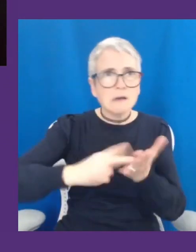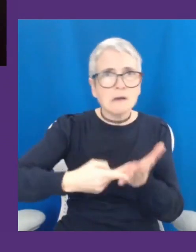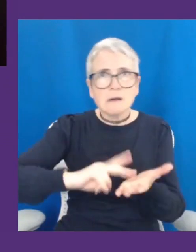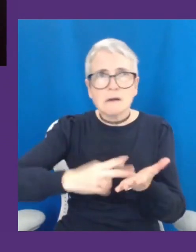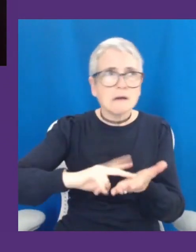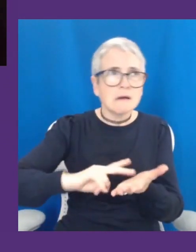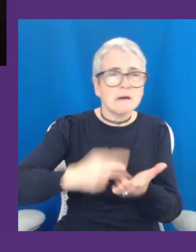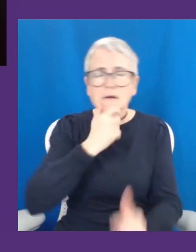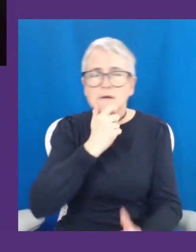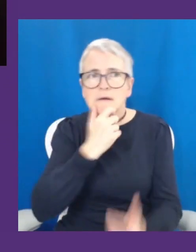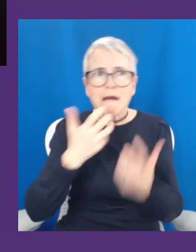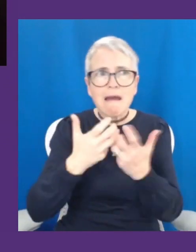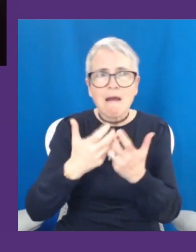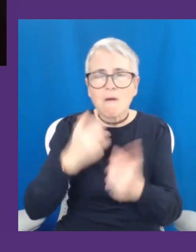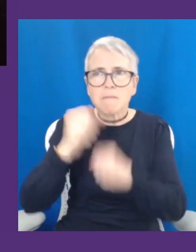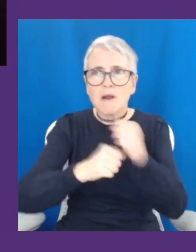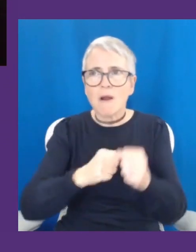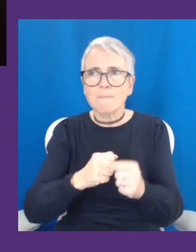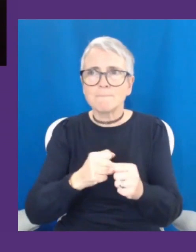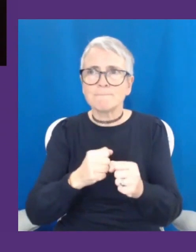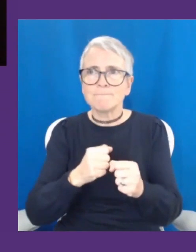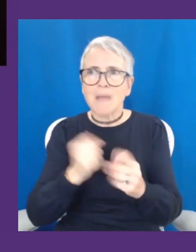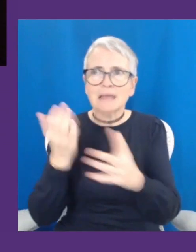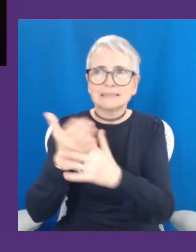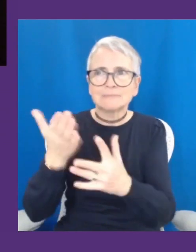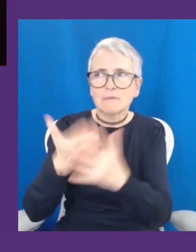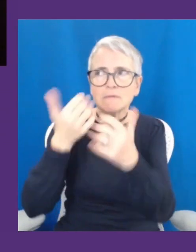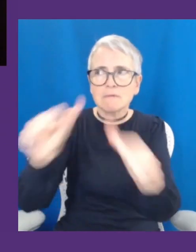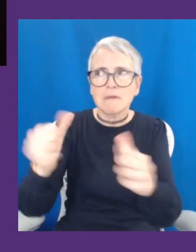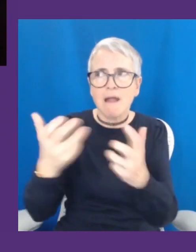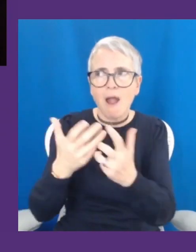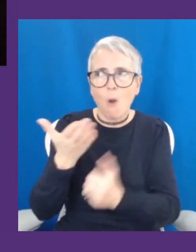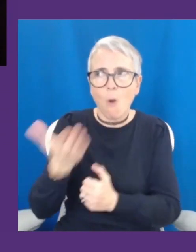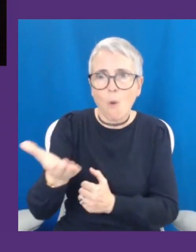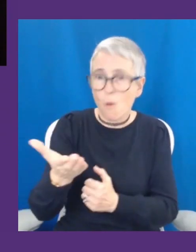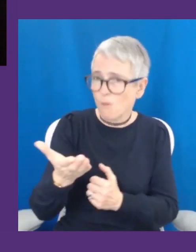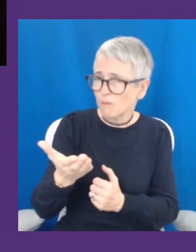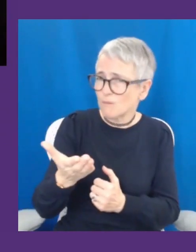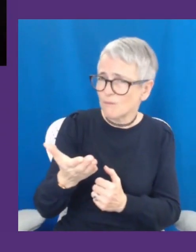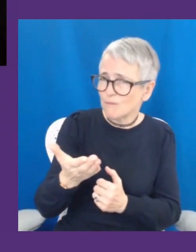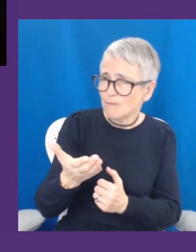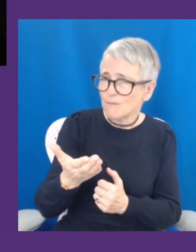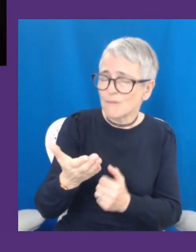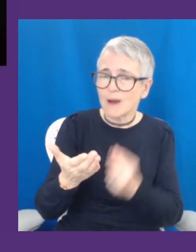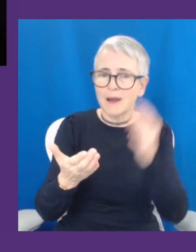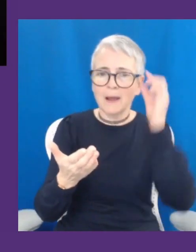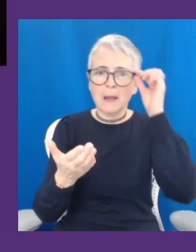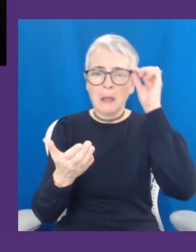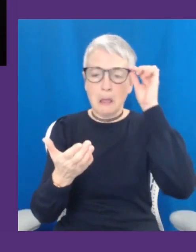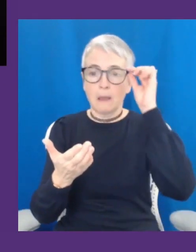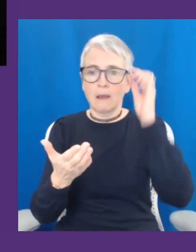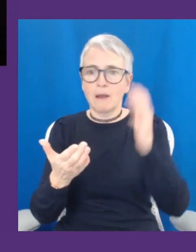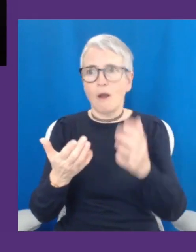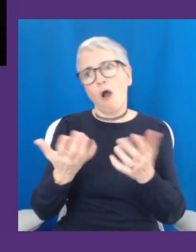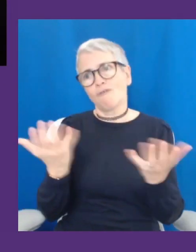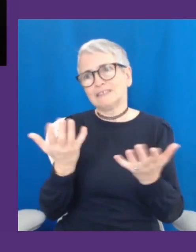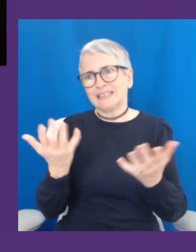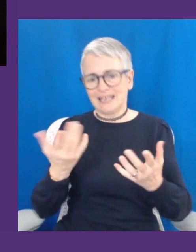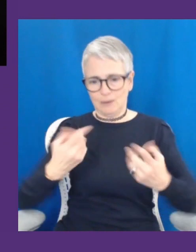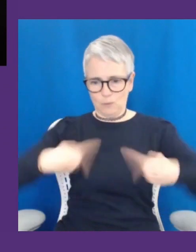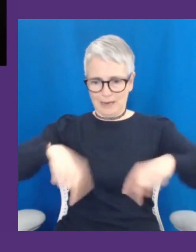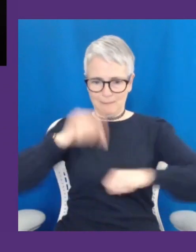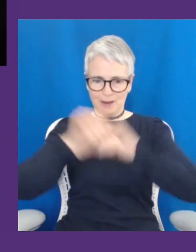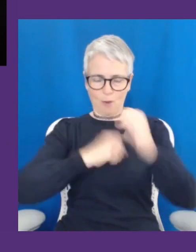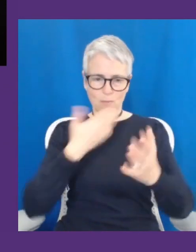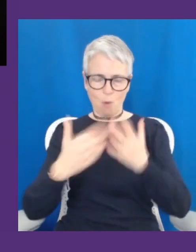make it accessible? Obviously, there's quite a focus on digital. We're becoming a digital first world, and so